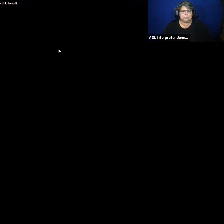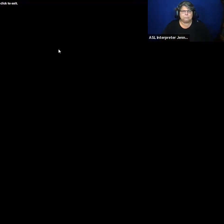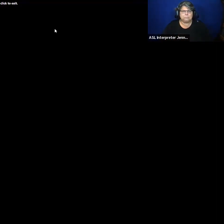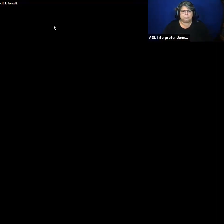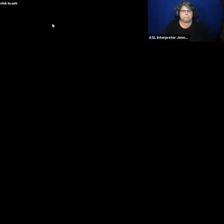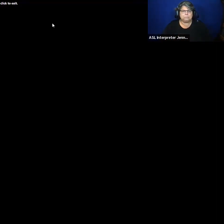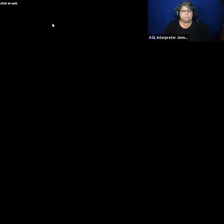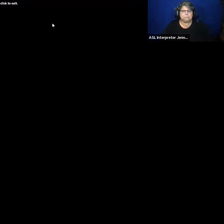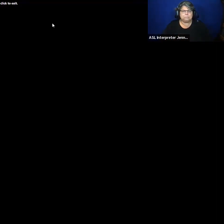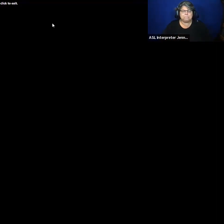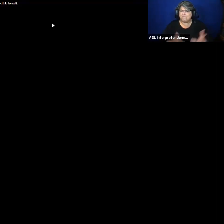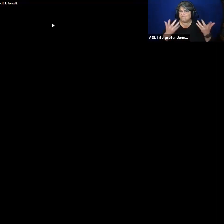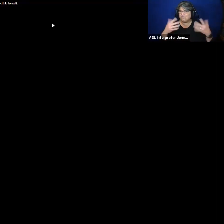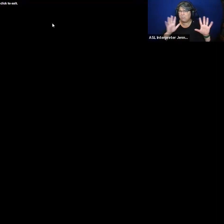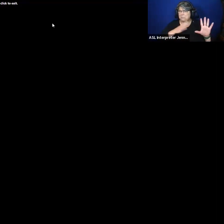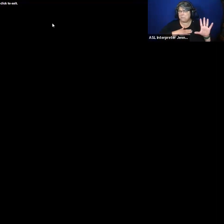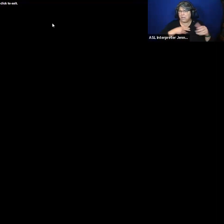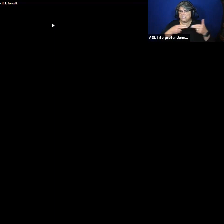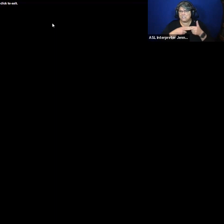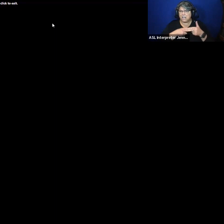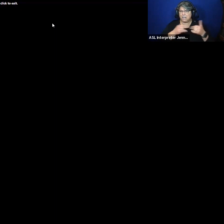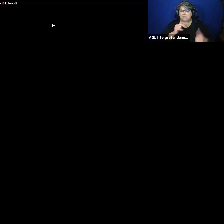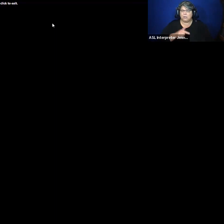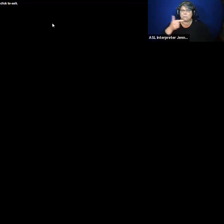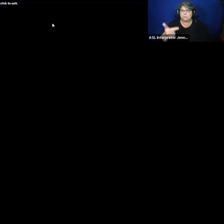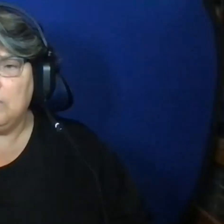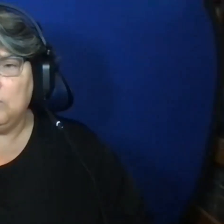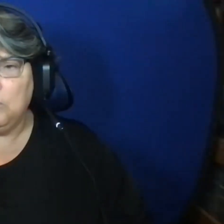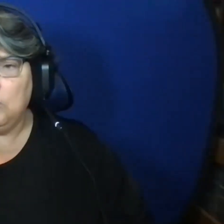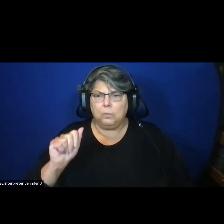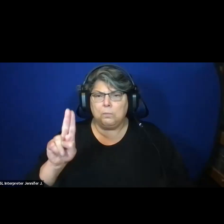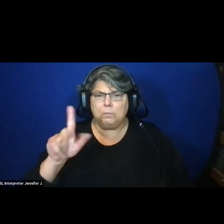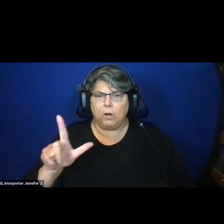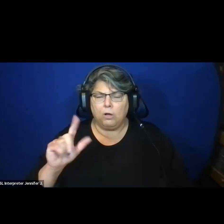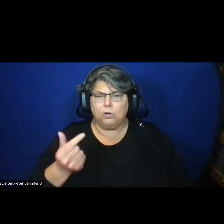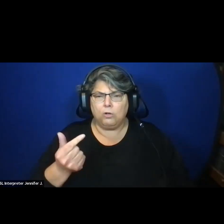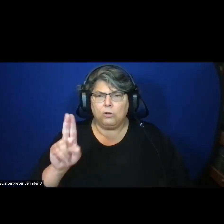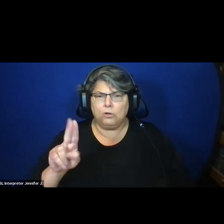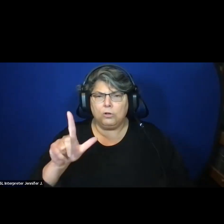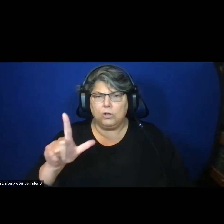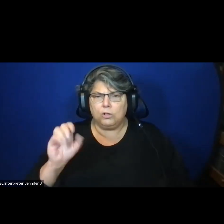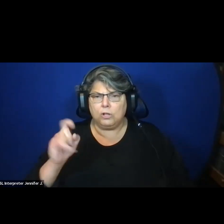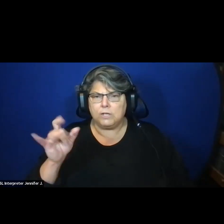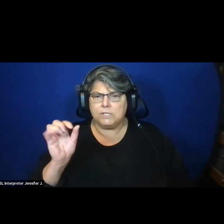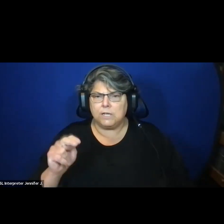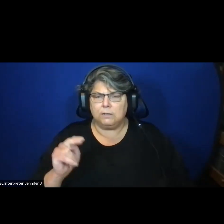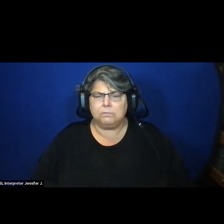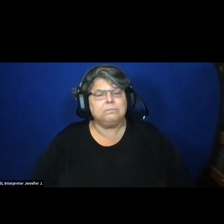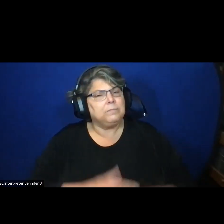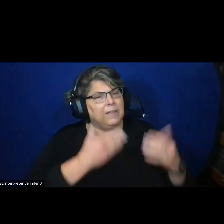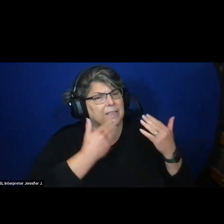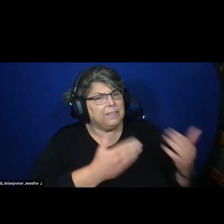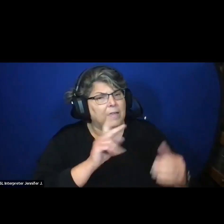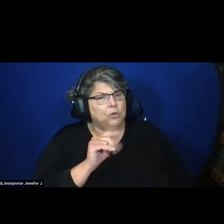And that is the end of my slides, and I'll turn it back to Paul Gullickson. Thank you. Thank you, Kate. I